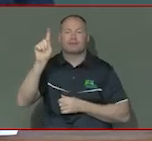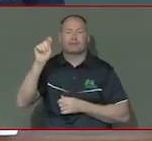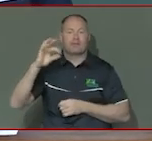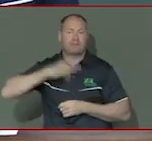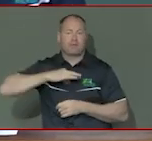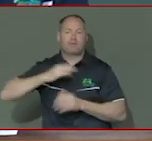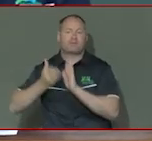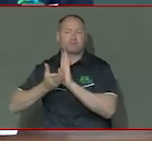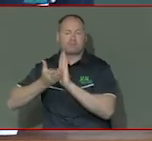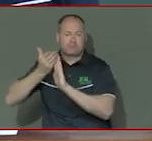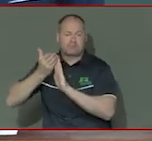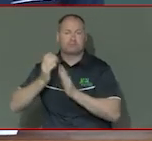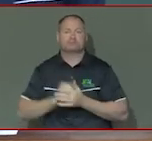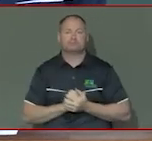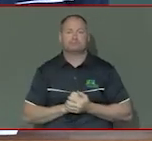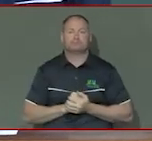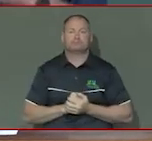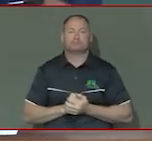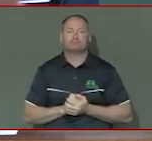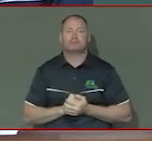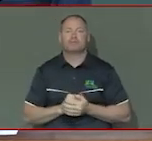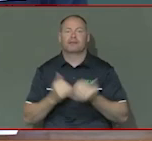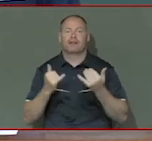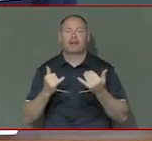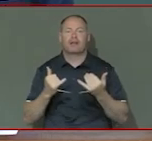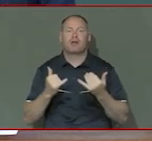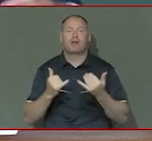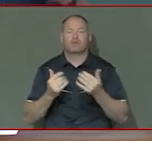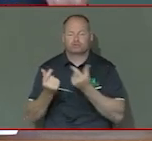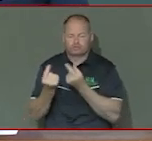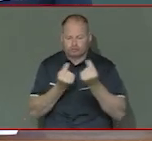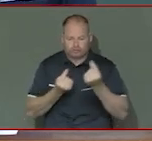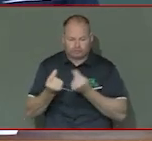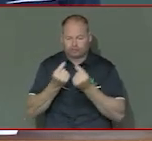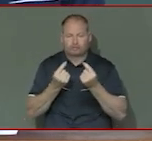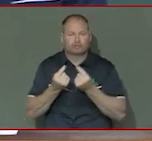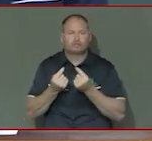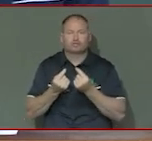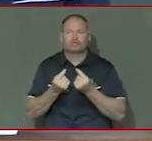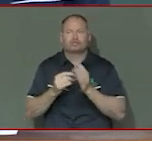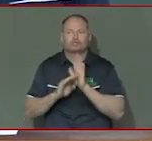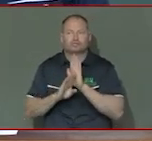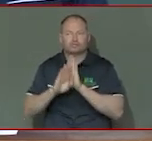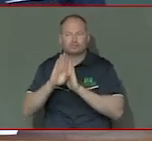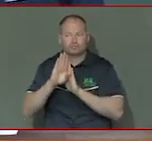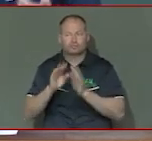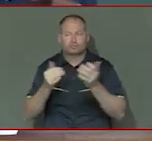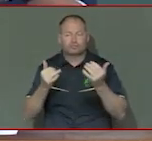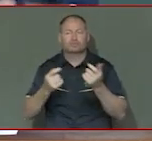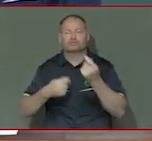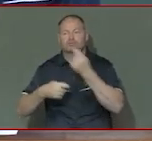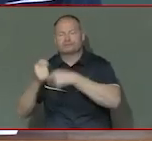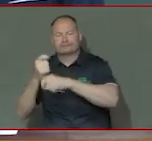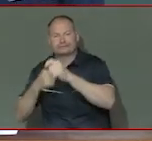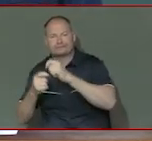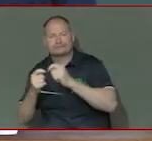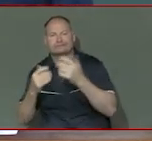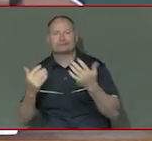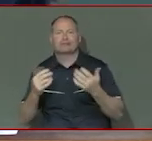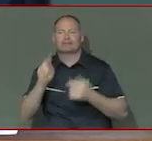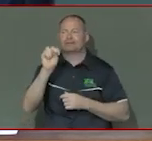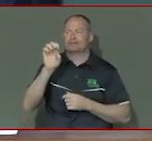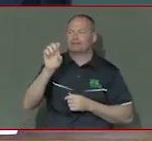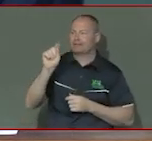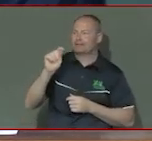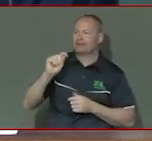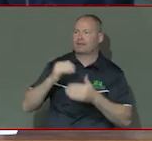right? The same with operating profit. You can use that. The expenses on sales and the net profit after tax. So